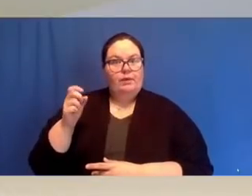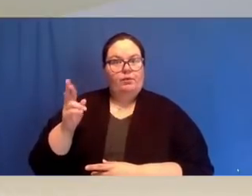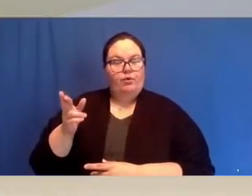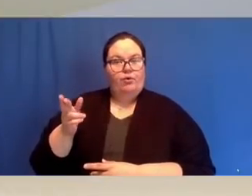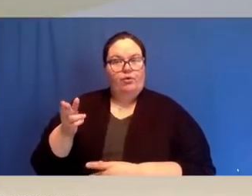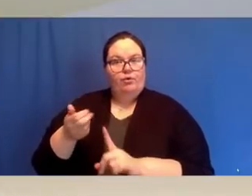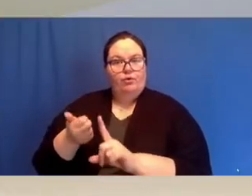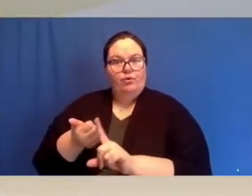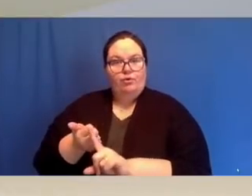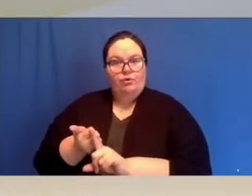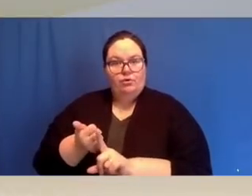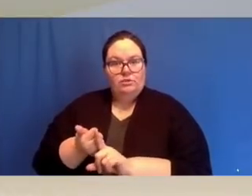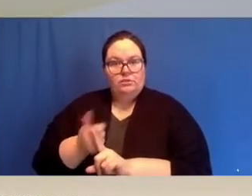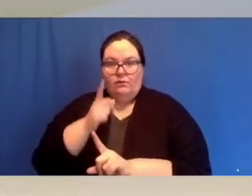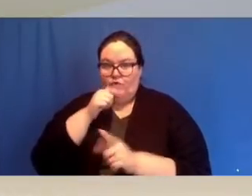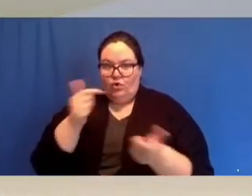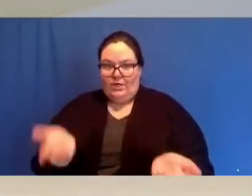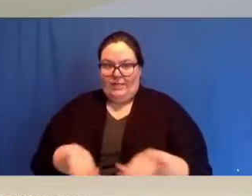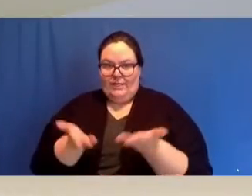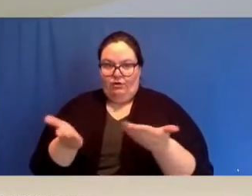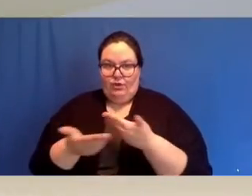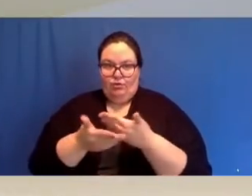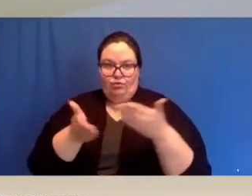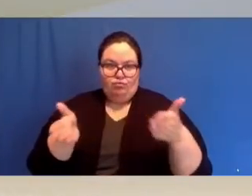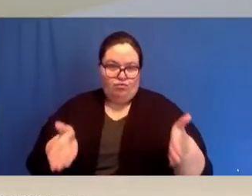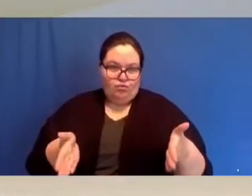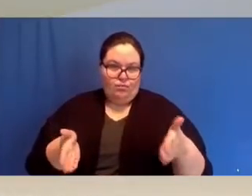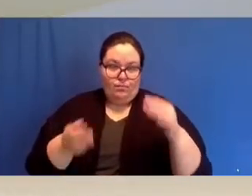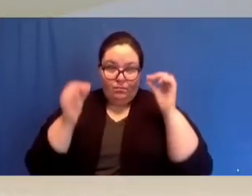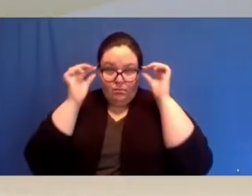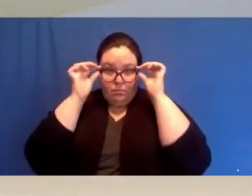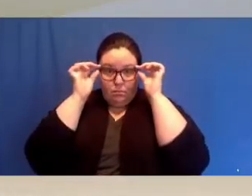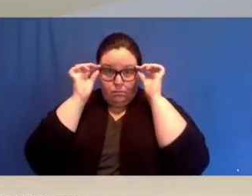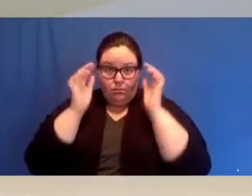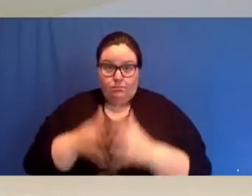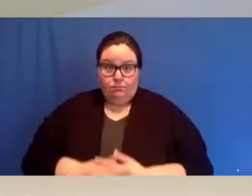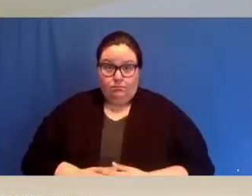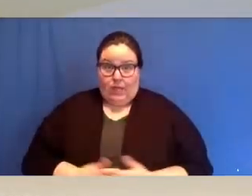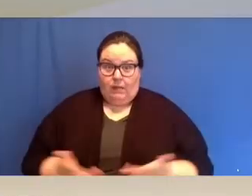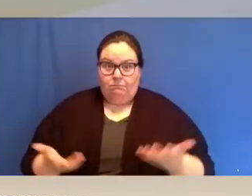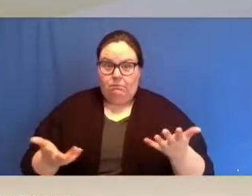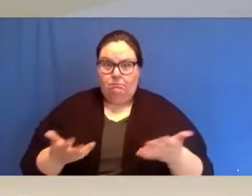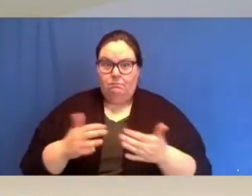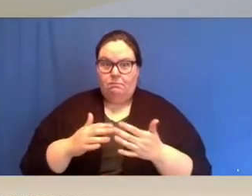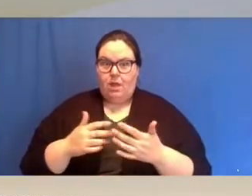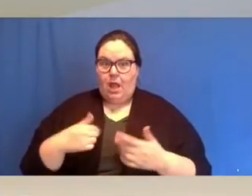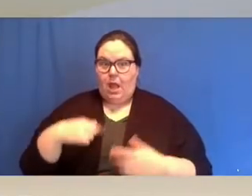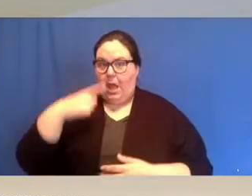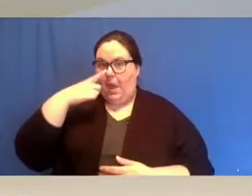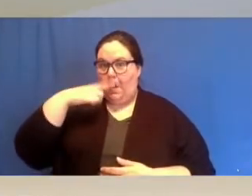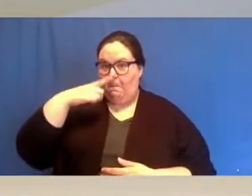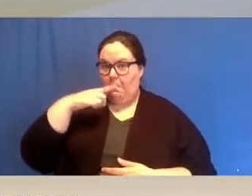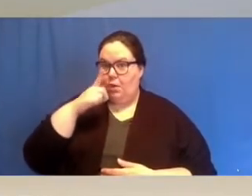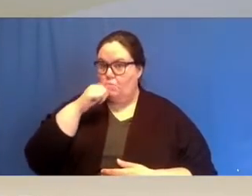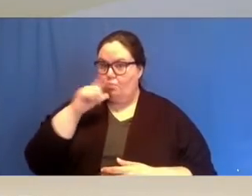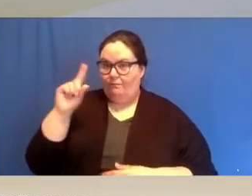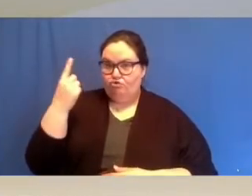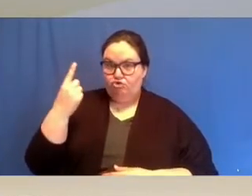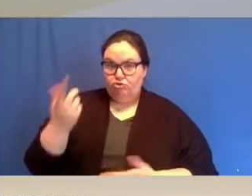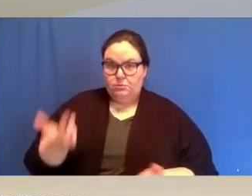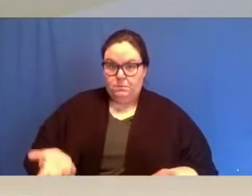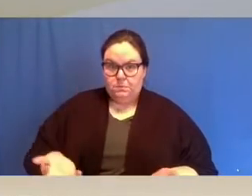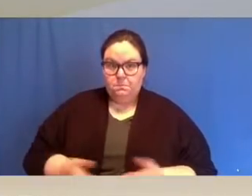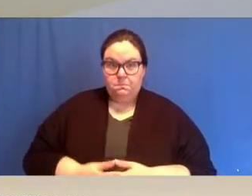those in the room. So I don't mind whoever would like to